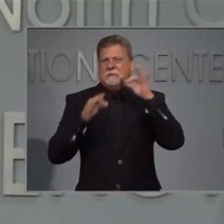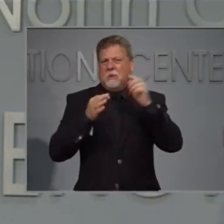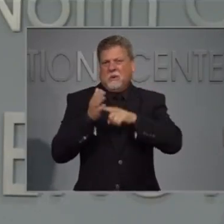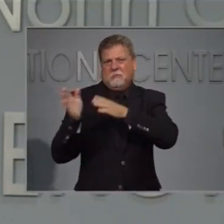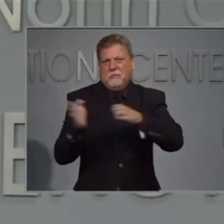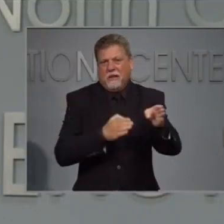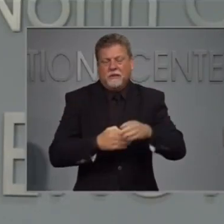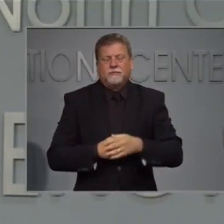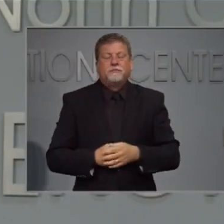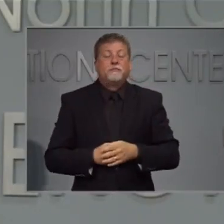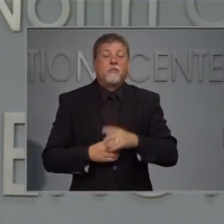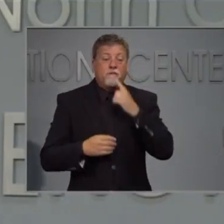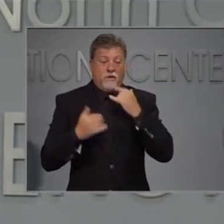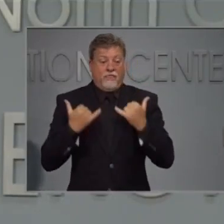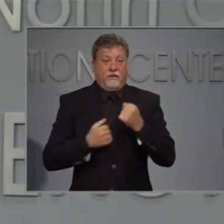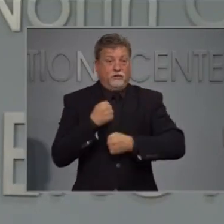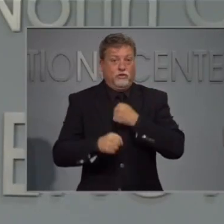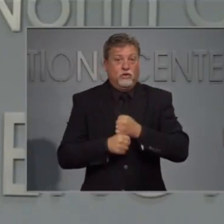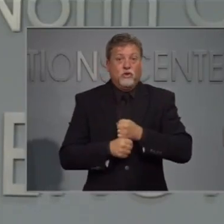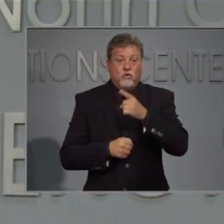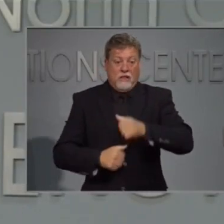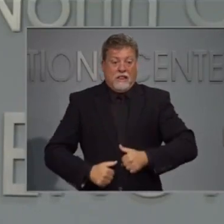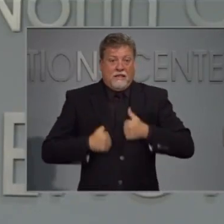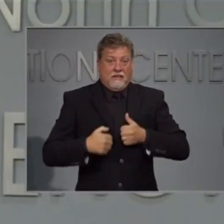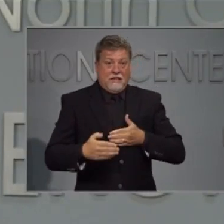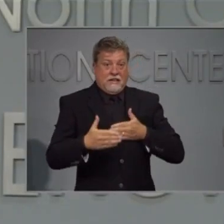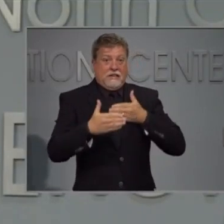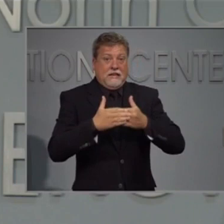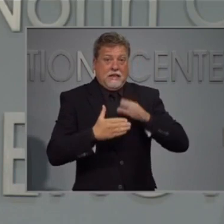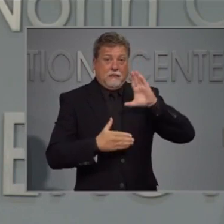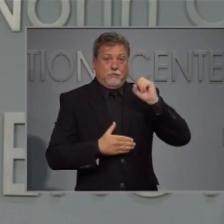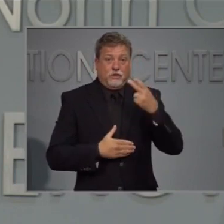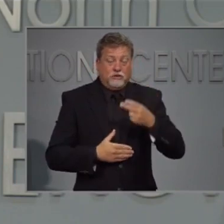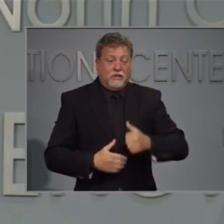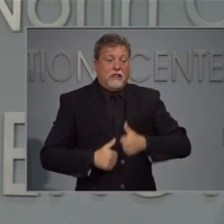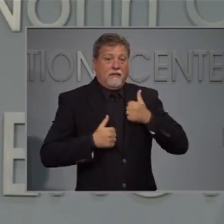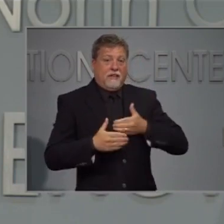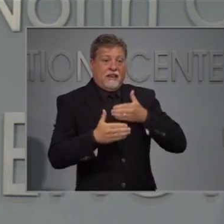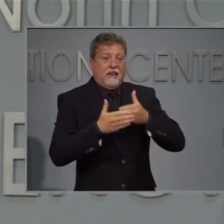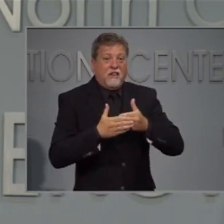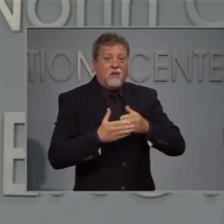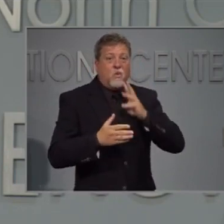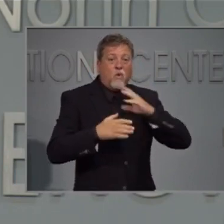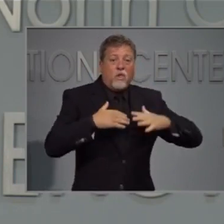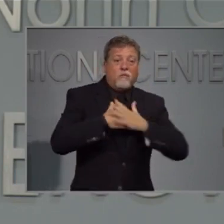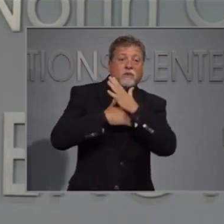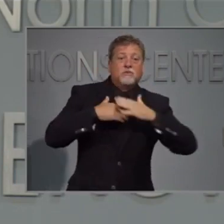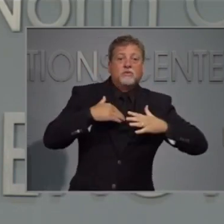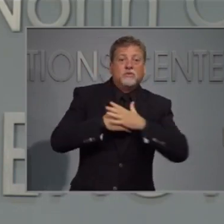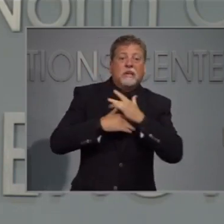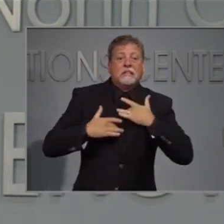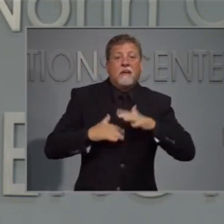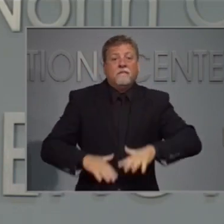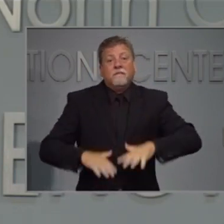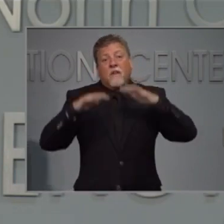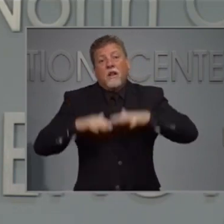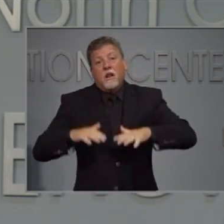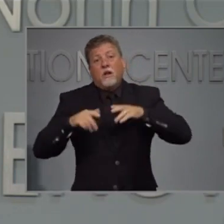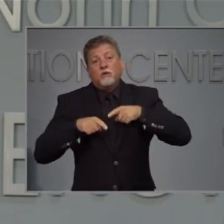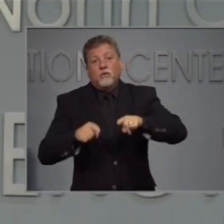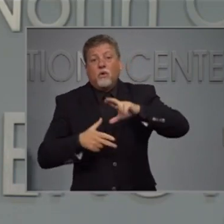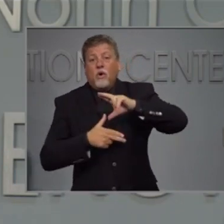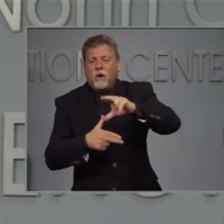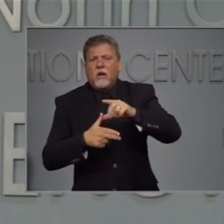This year, we want people living near the coast or in areas prone to hurricane-caused flooding to make a plan to stay with family